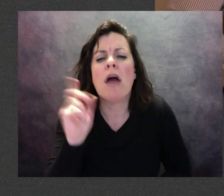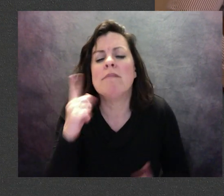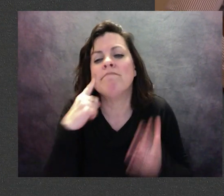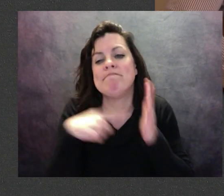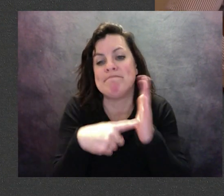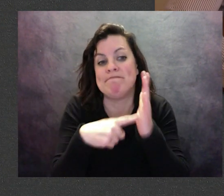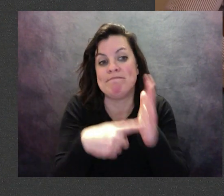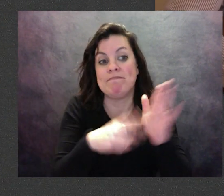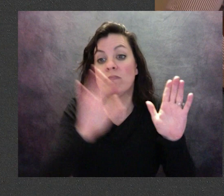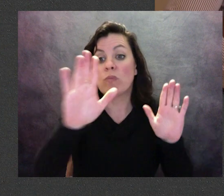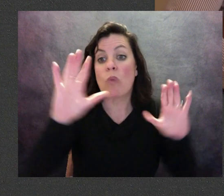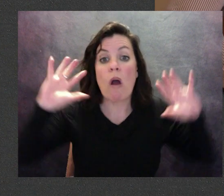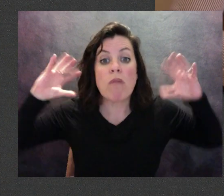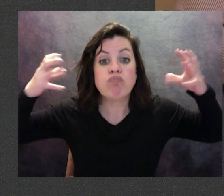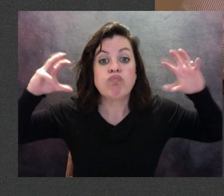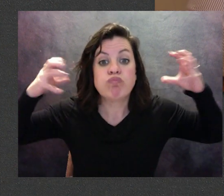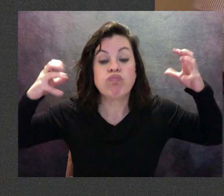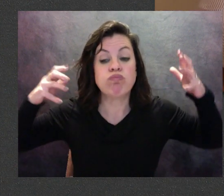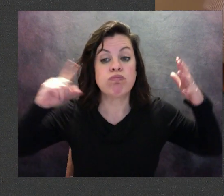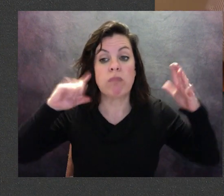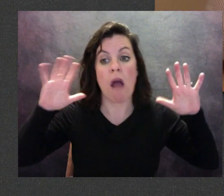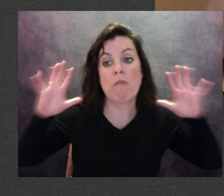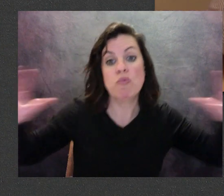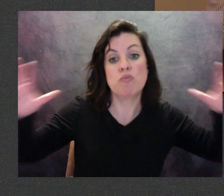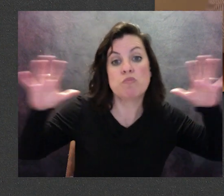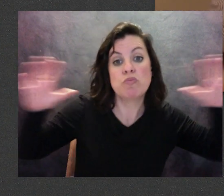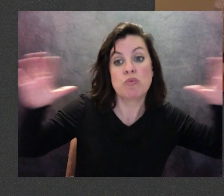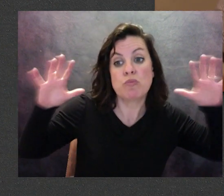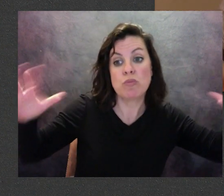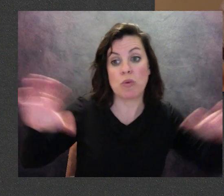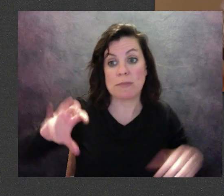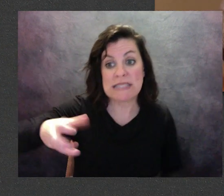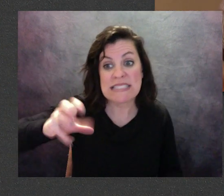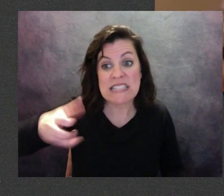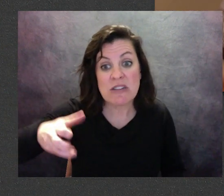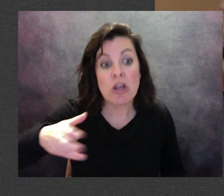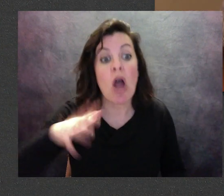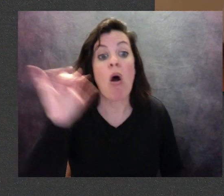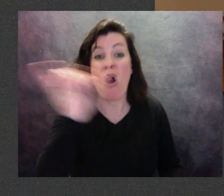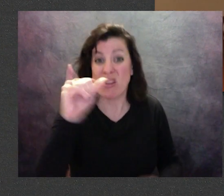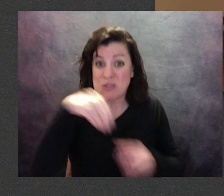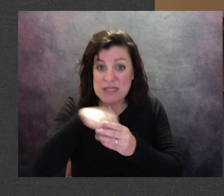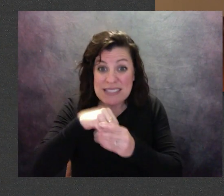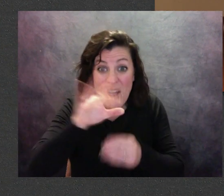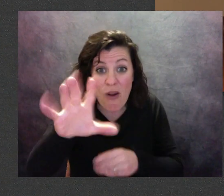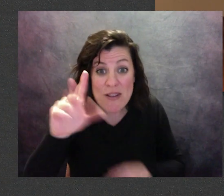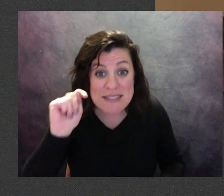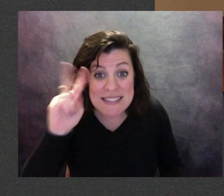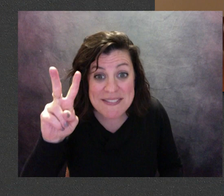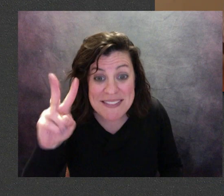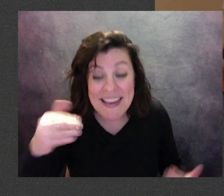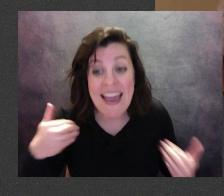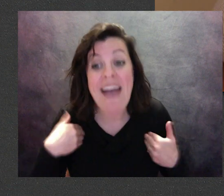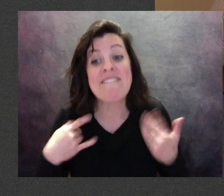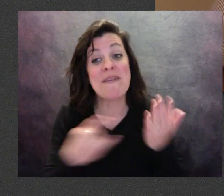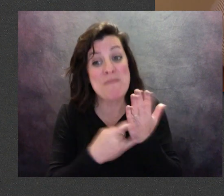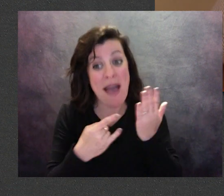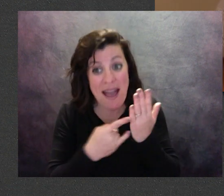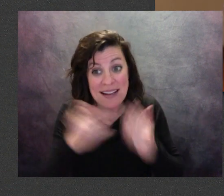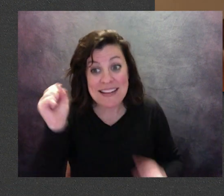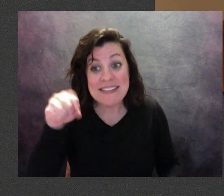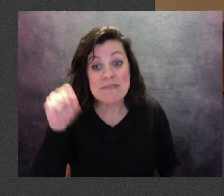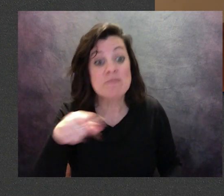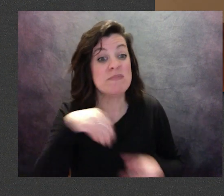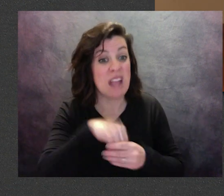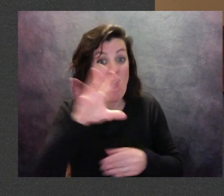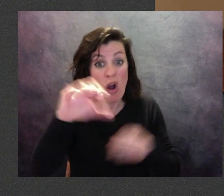in stereo speakers. There are magnets in televisions,